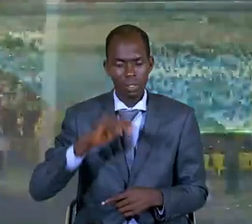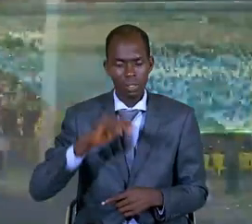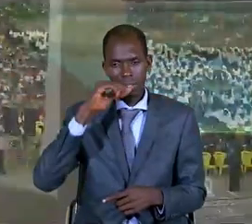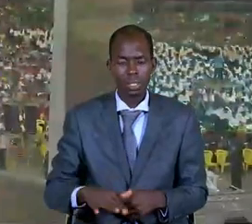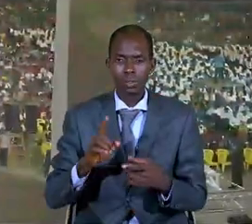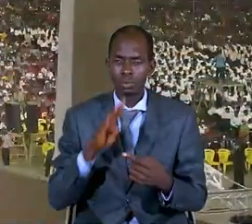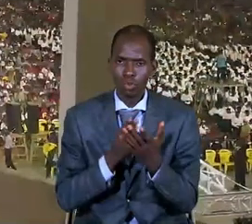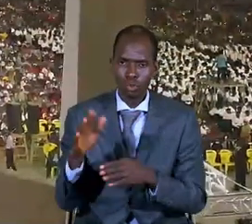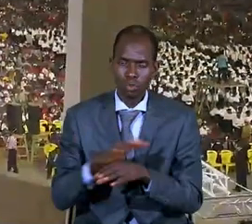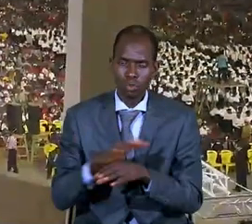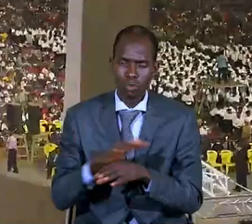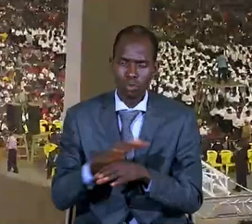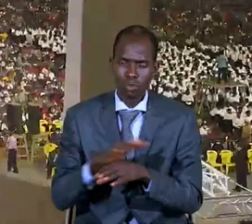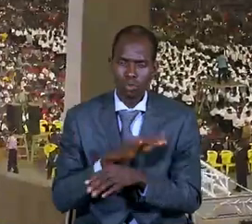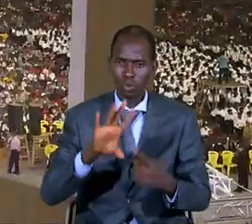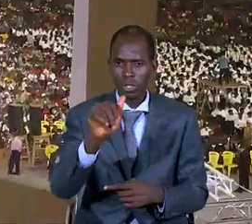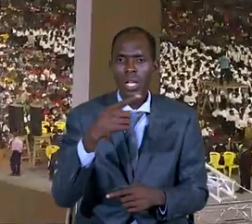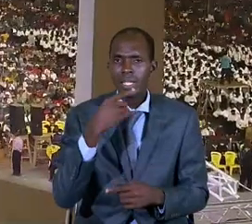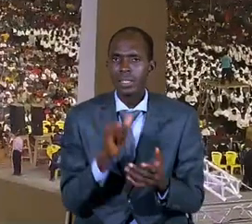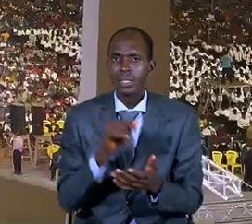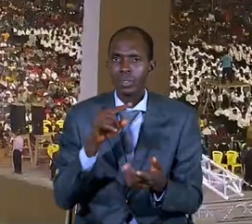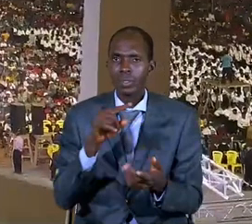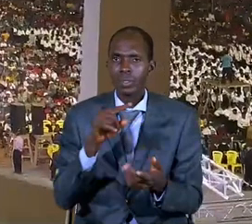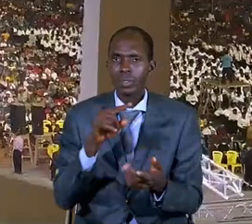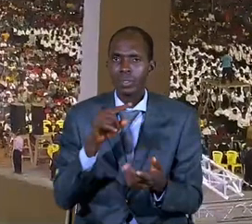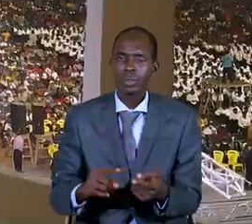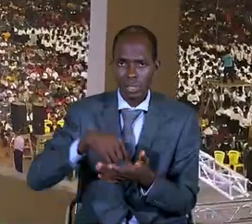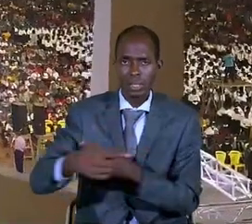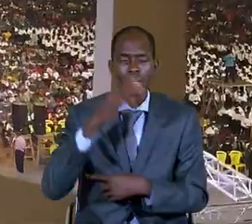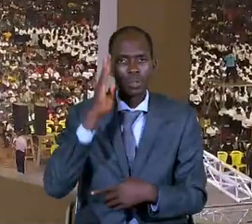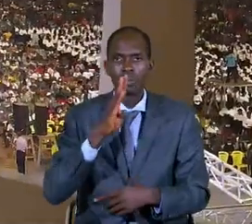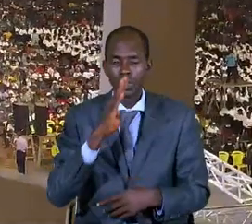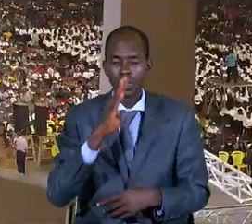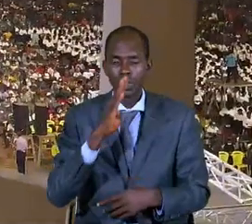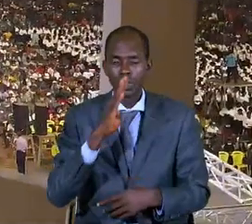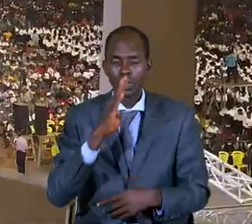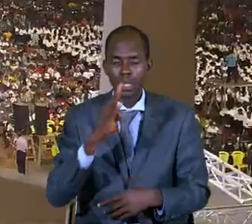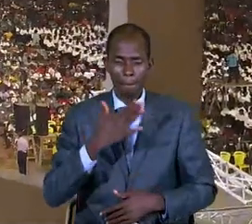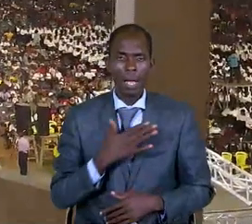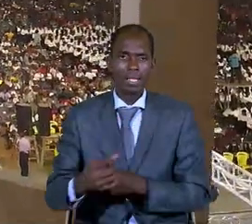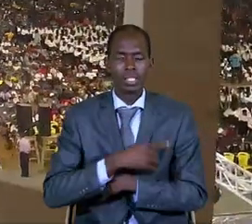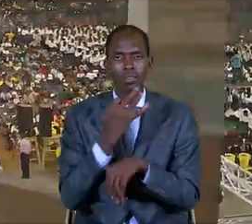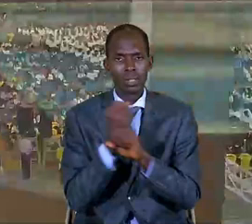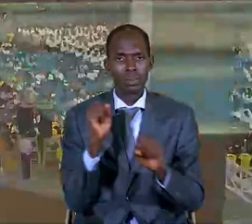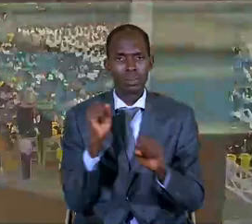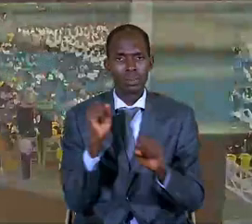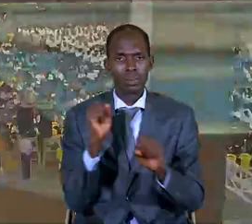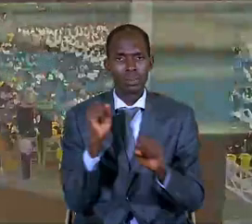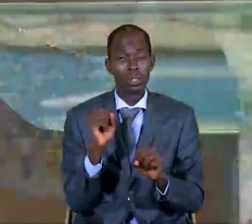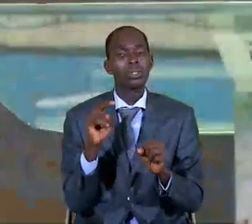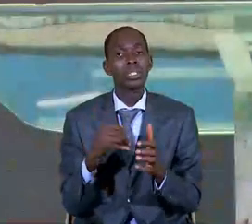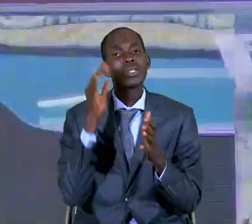And say, today will be the day of my salvation. It will happen.